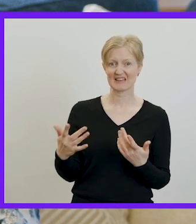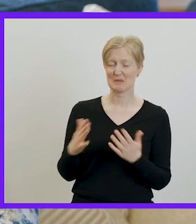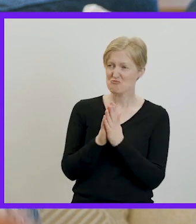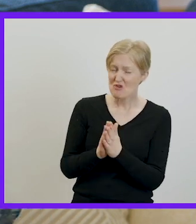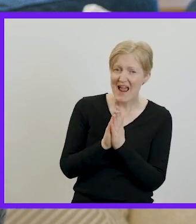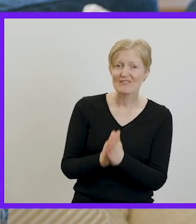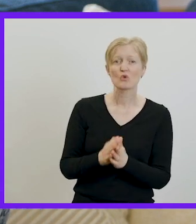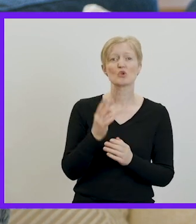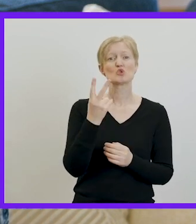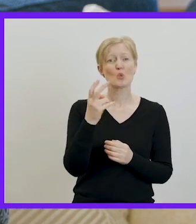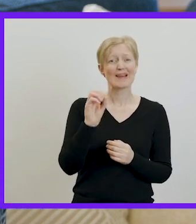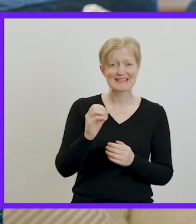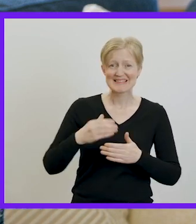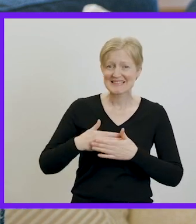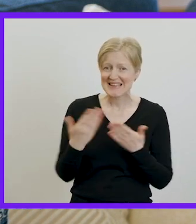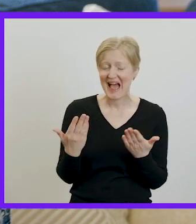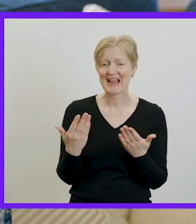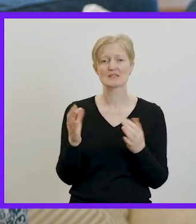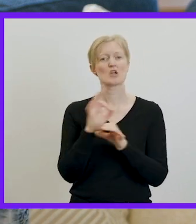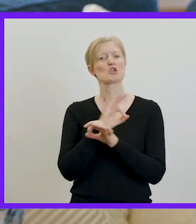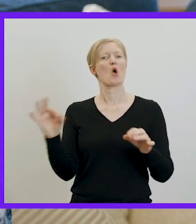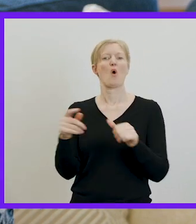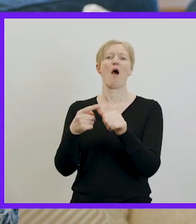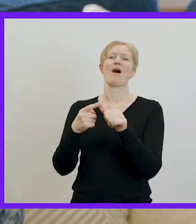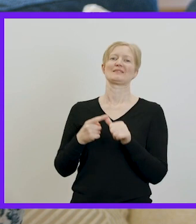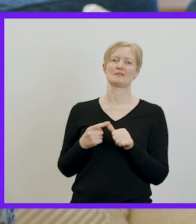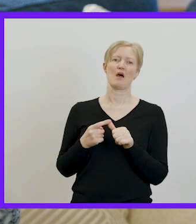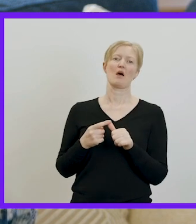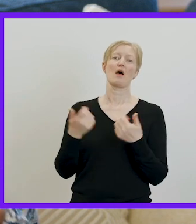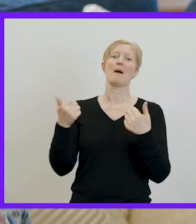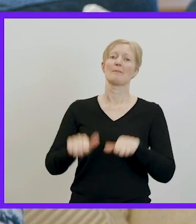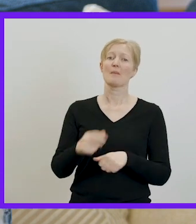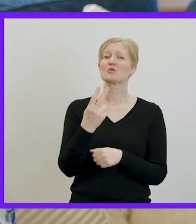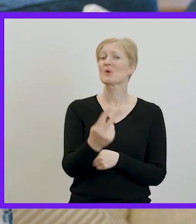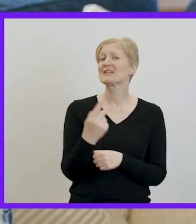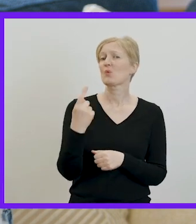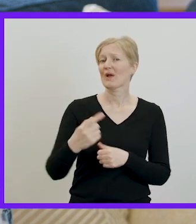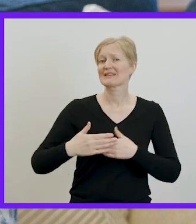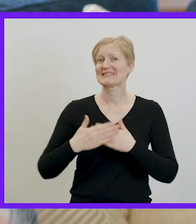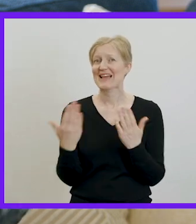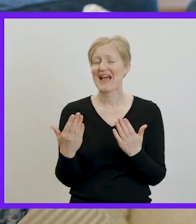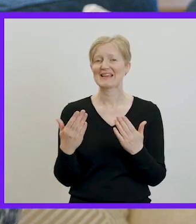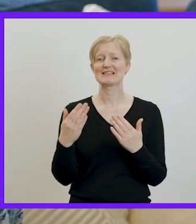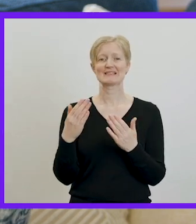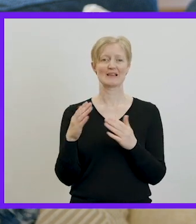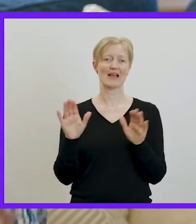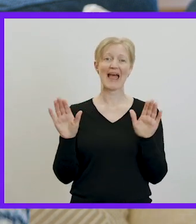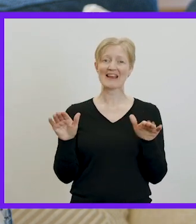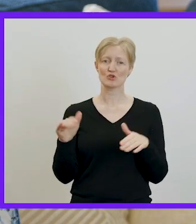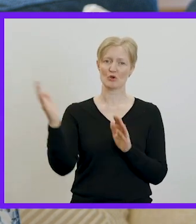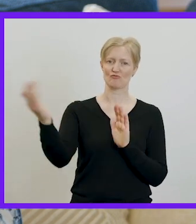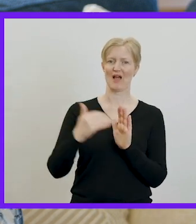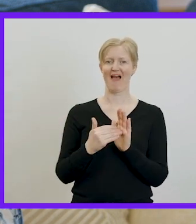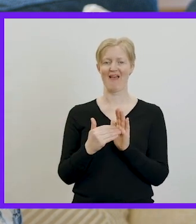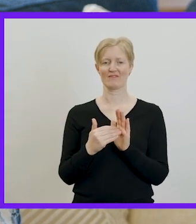actually prayed for 21 days with nothing happening. And then finally, on that 21st day, an angel